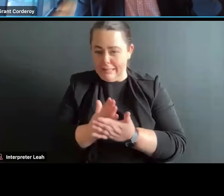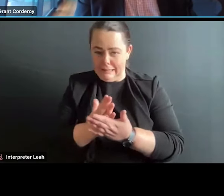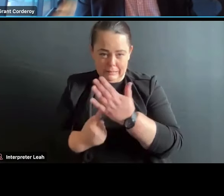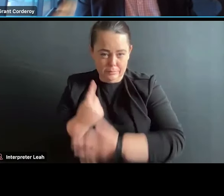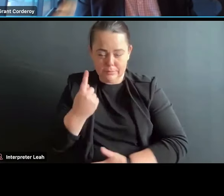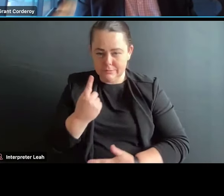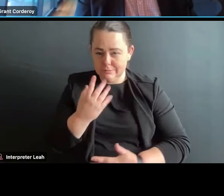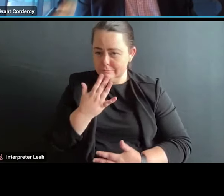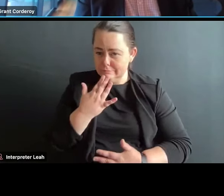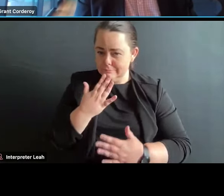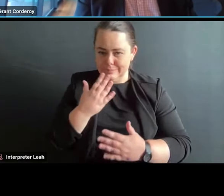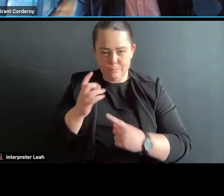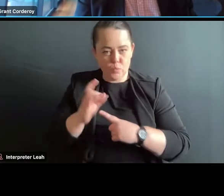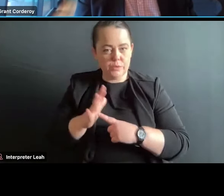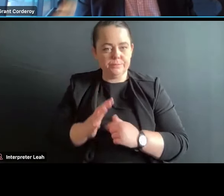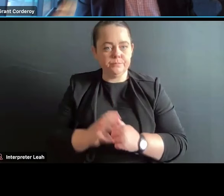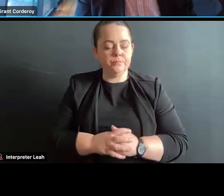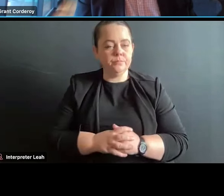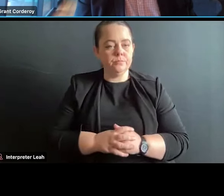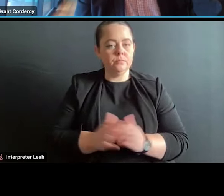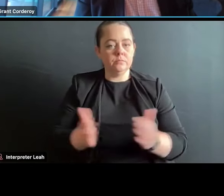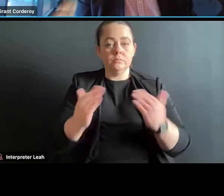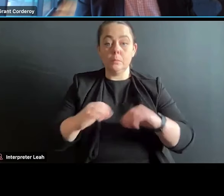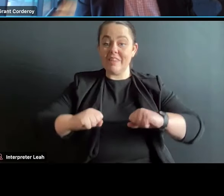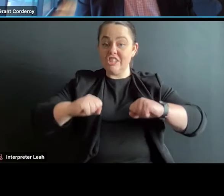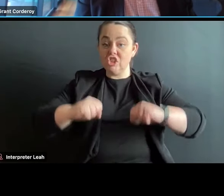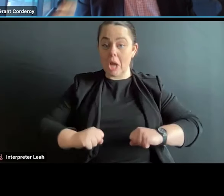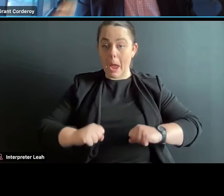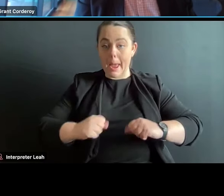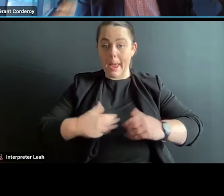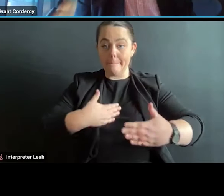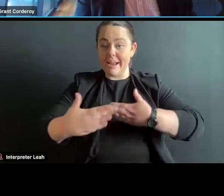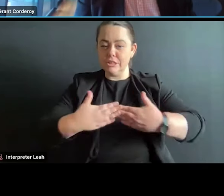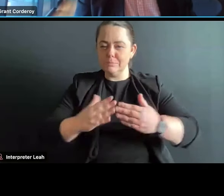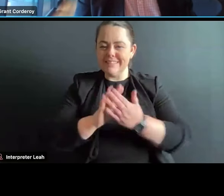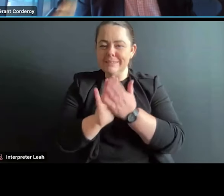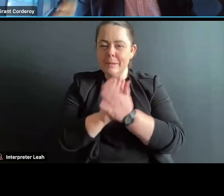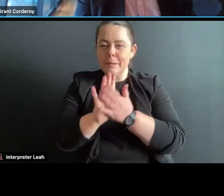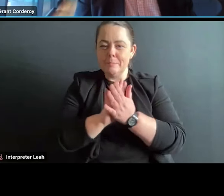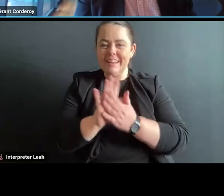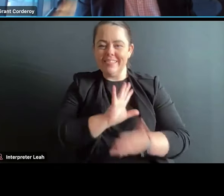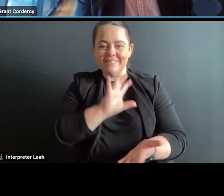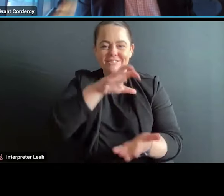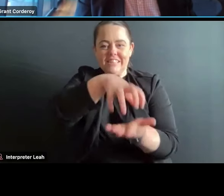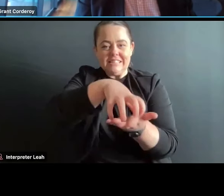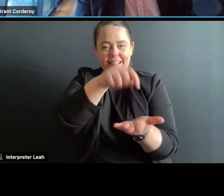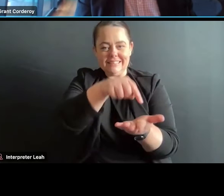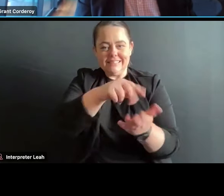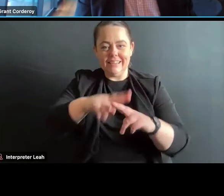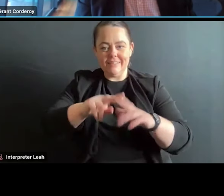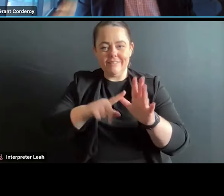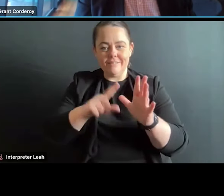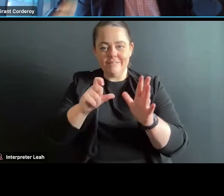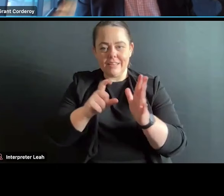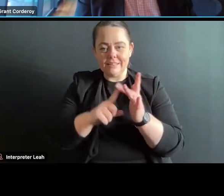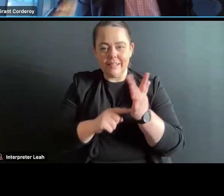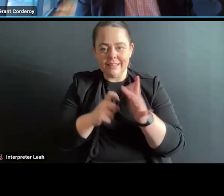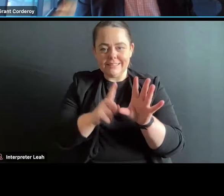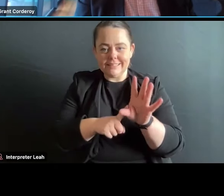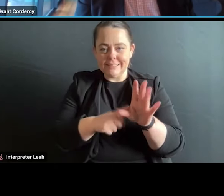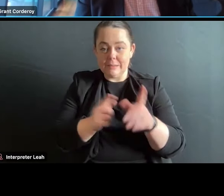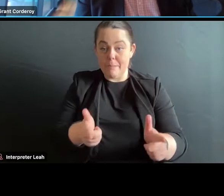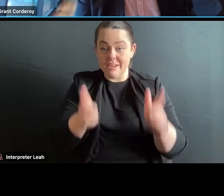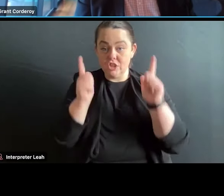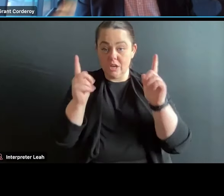care management is the facility manager, and there will be examples under resident nurses, enrolled nurses,